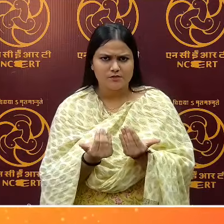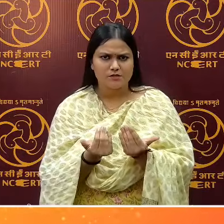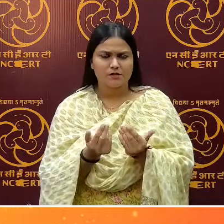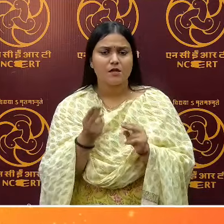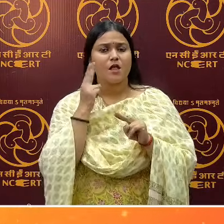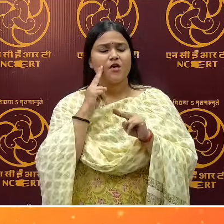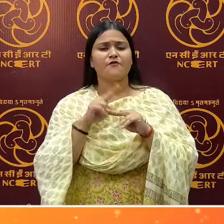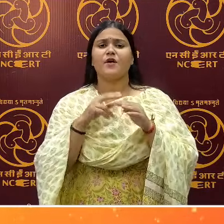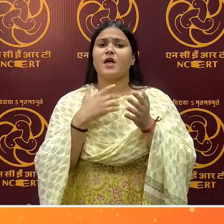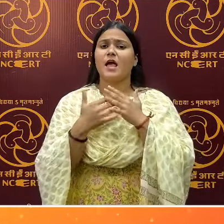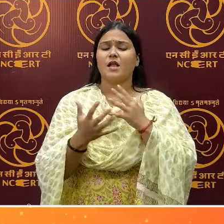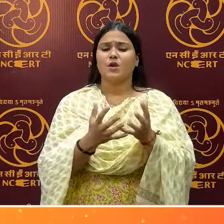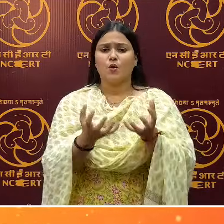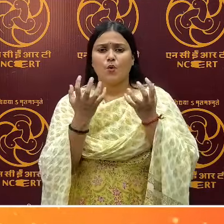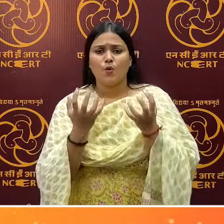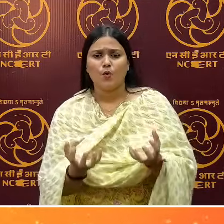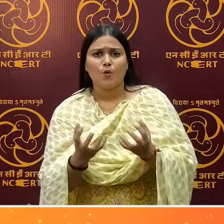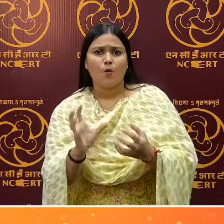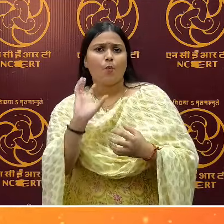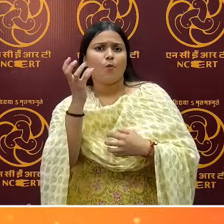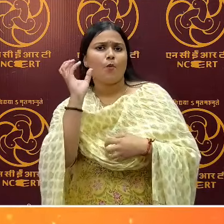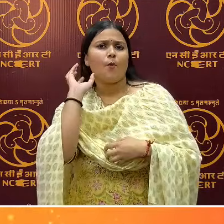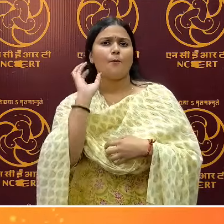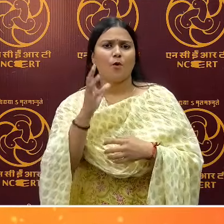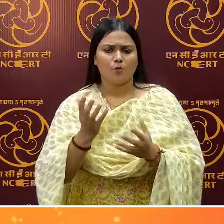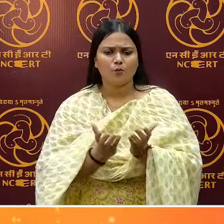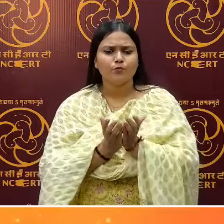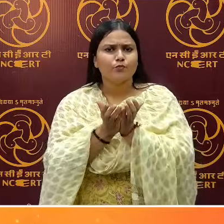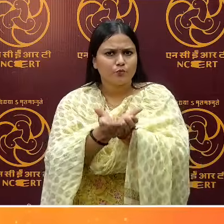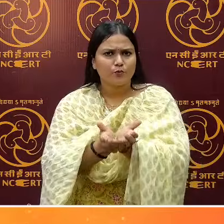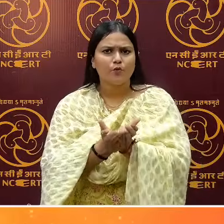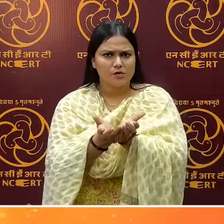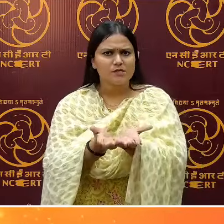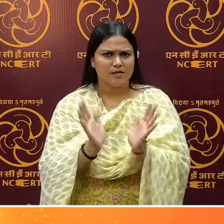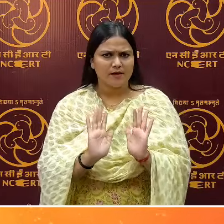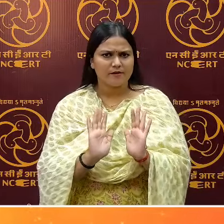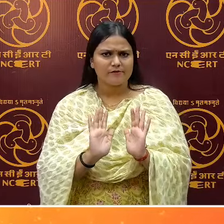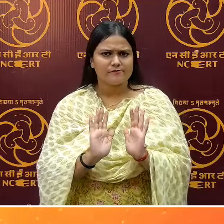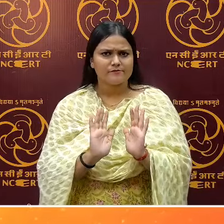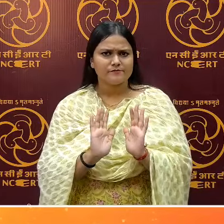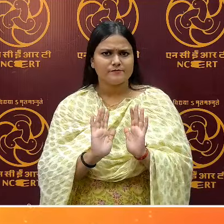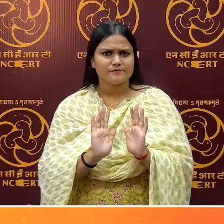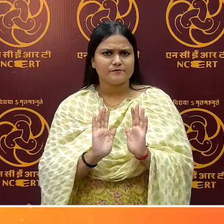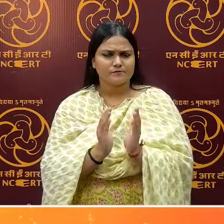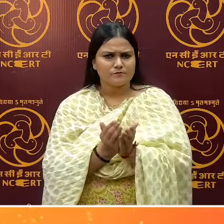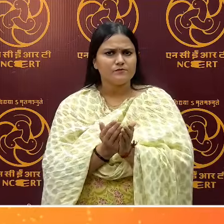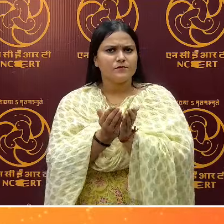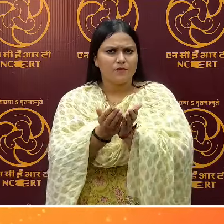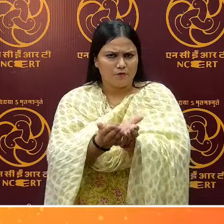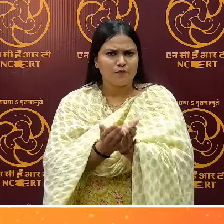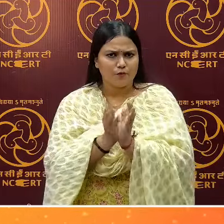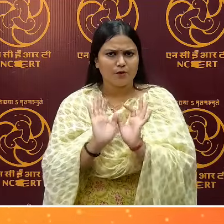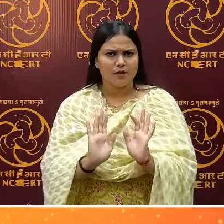bowl made up of, let's say, a stainless steel, then it will float on